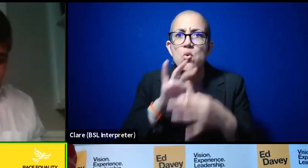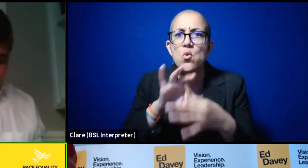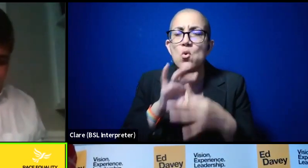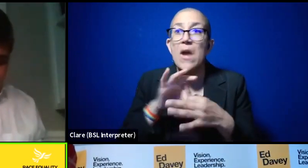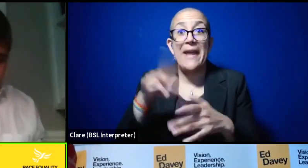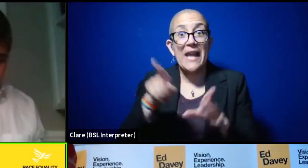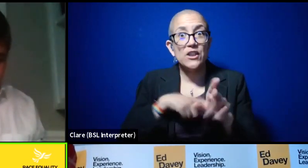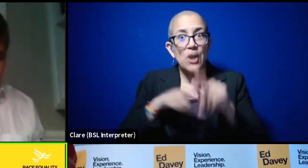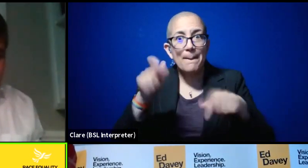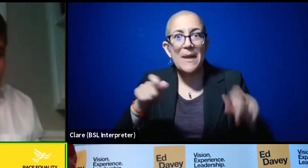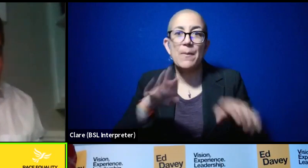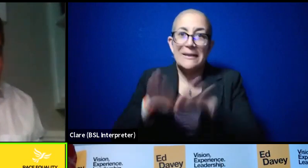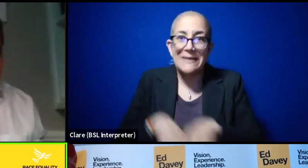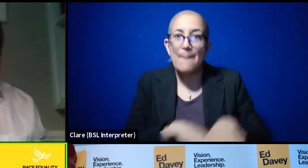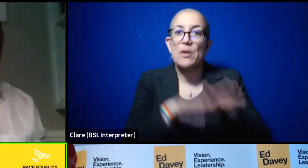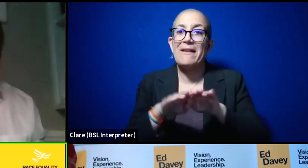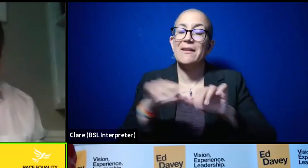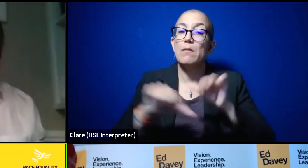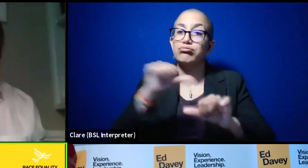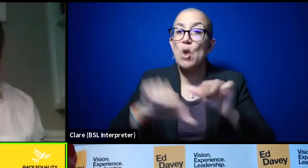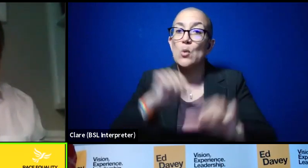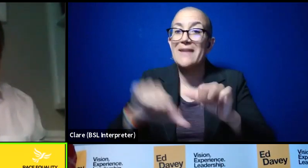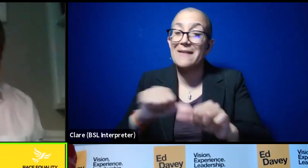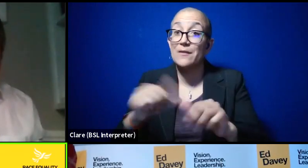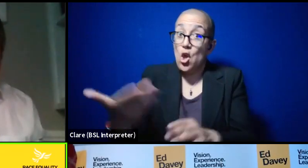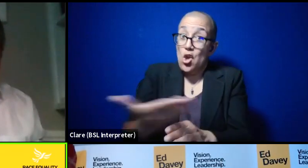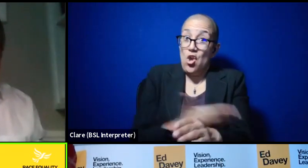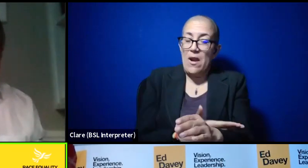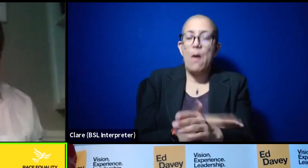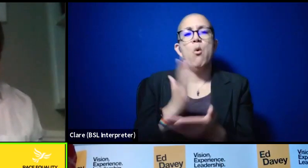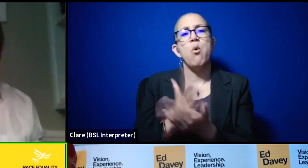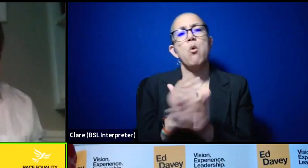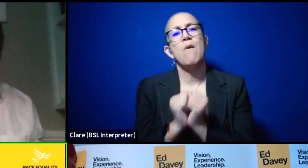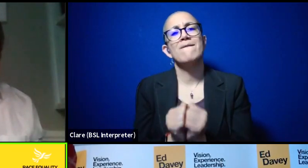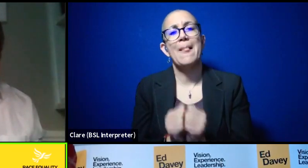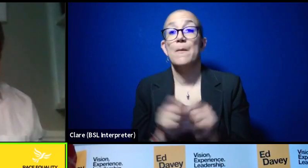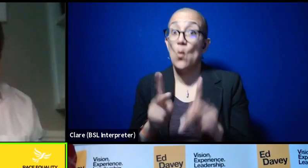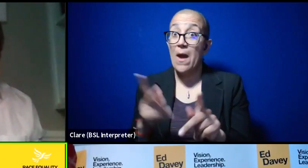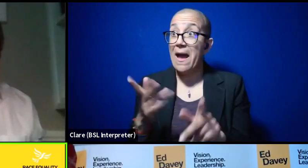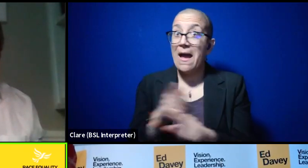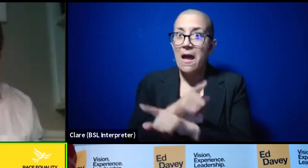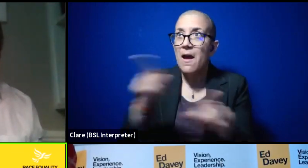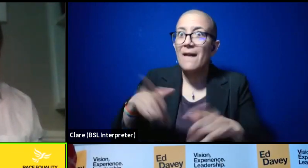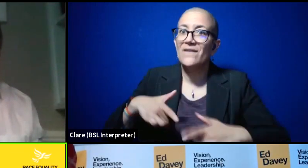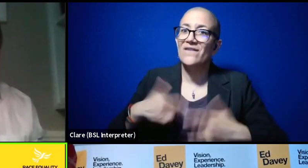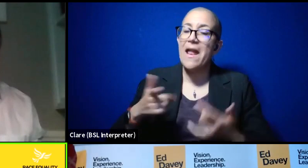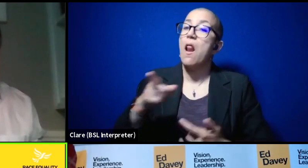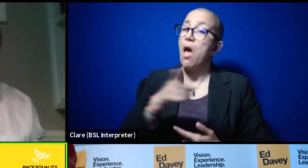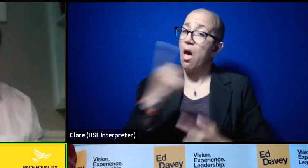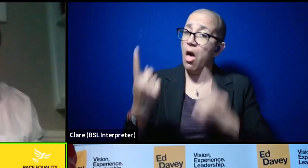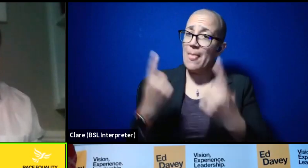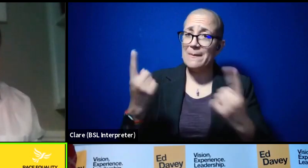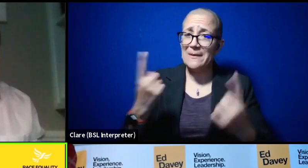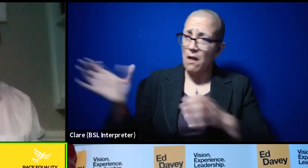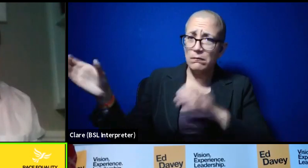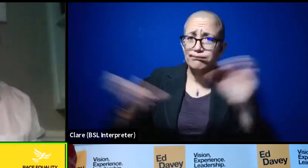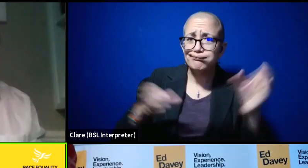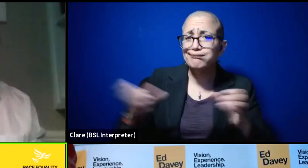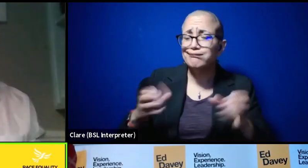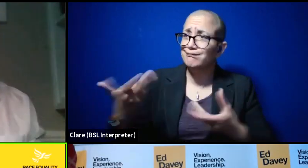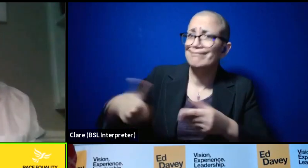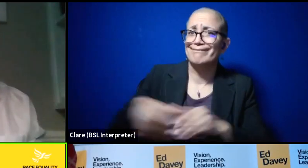in the democratic process, actually is an incredibly valuable way of making them also feel that they are bought into the bigger